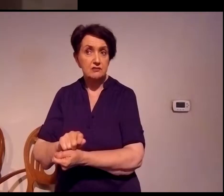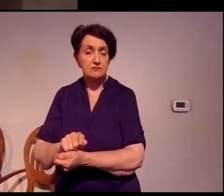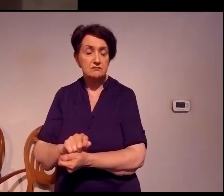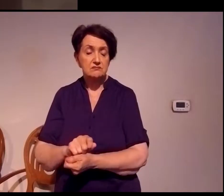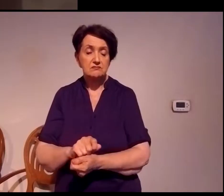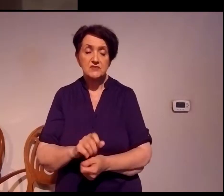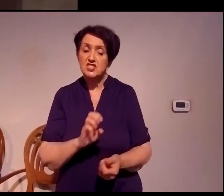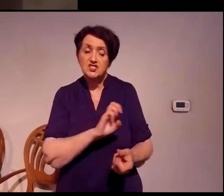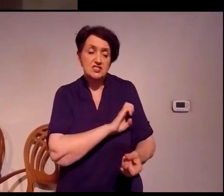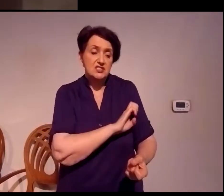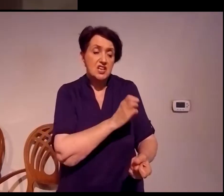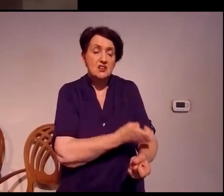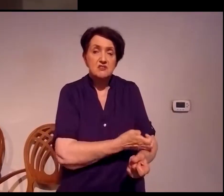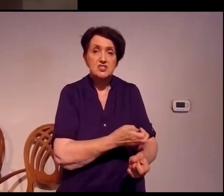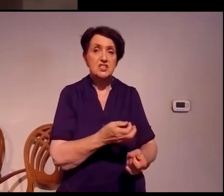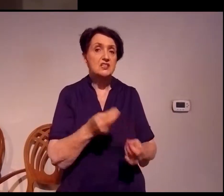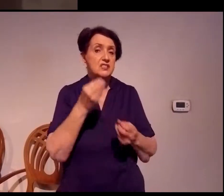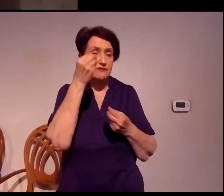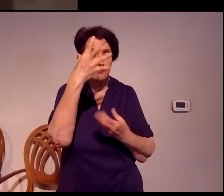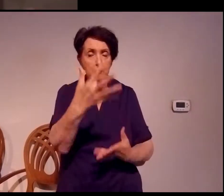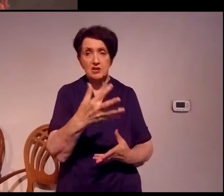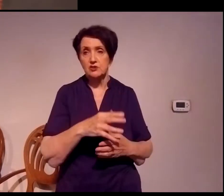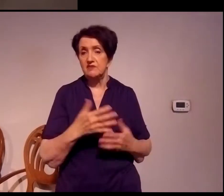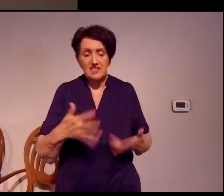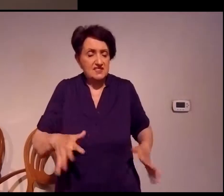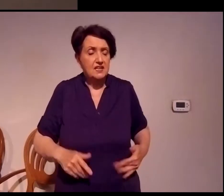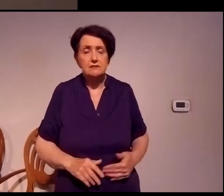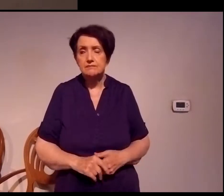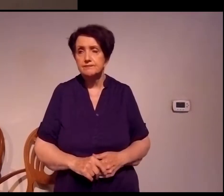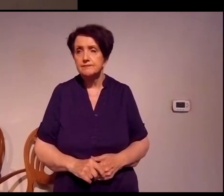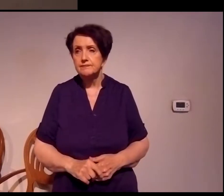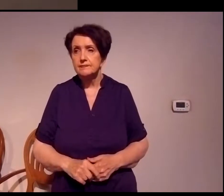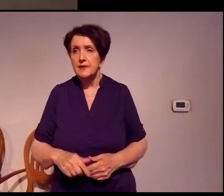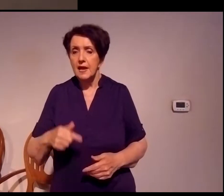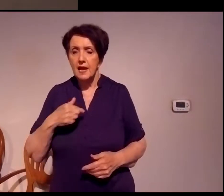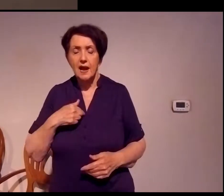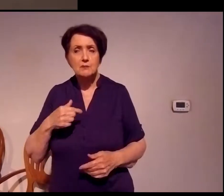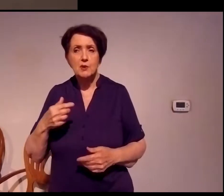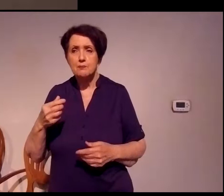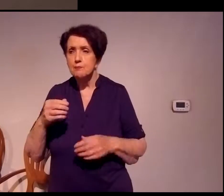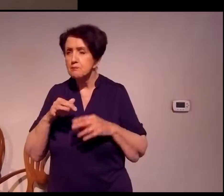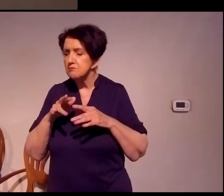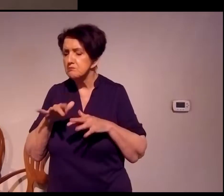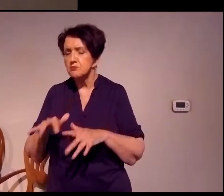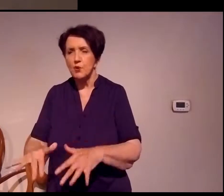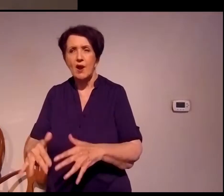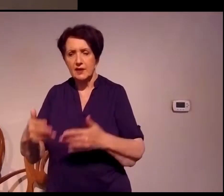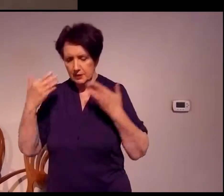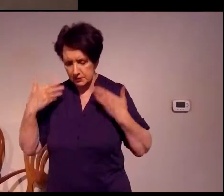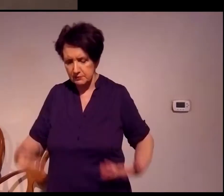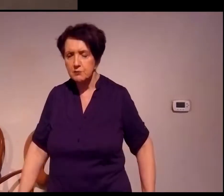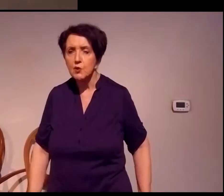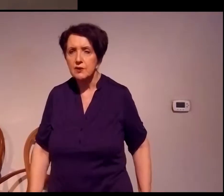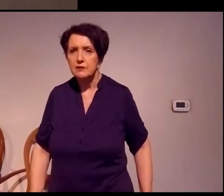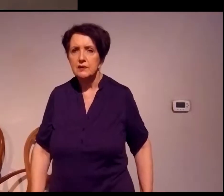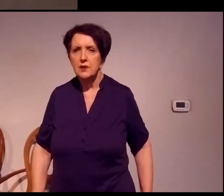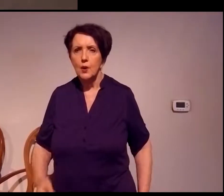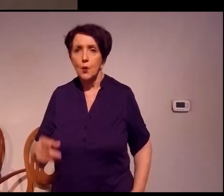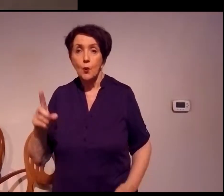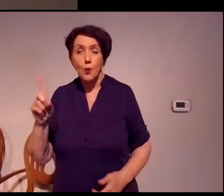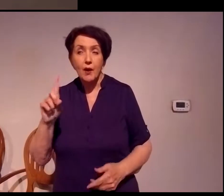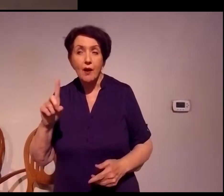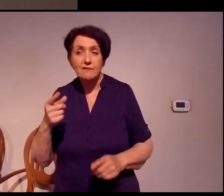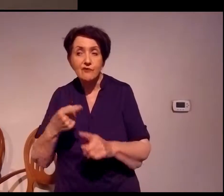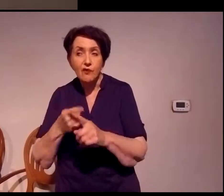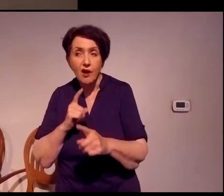energy and information. I'm standing up here, I'm a miraculous unfolding. Because where I came from, there's no